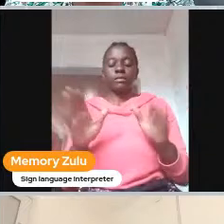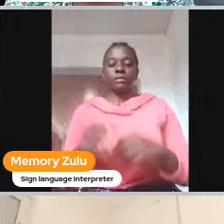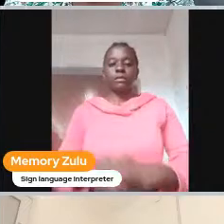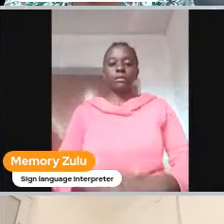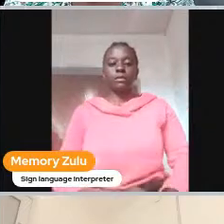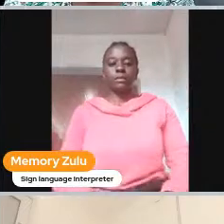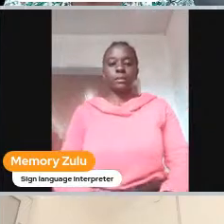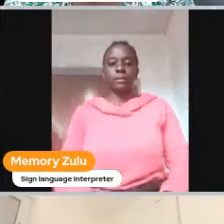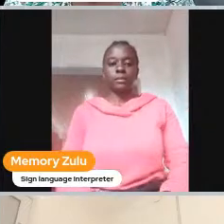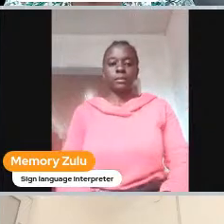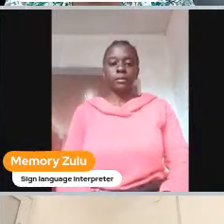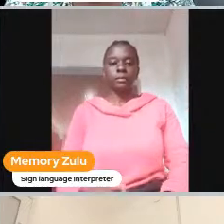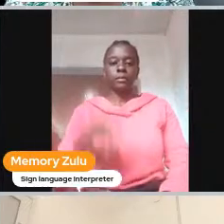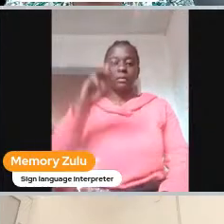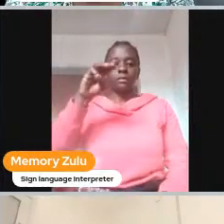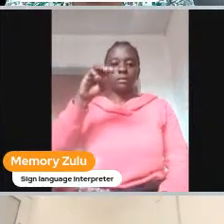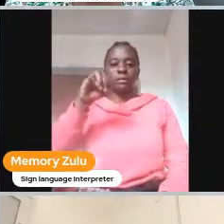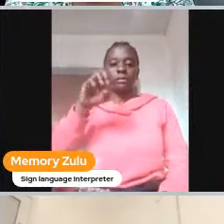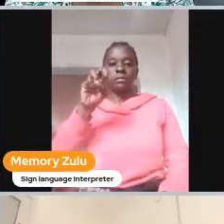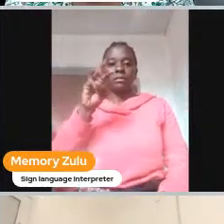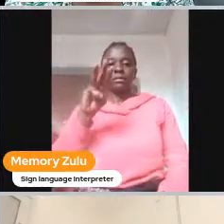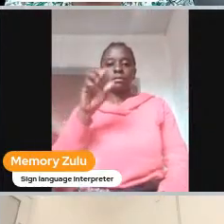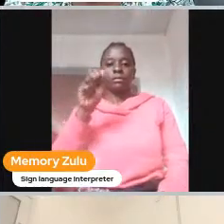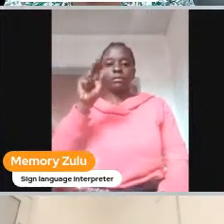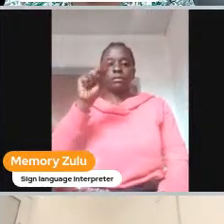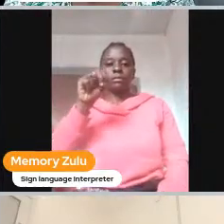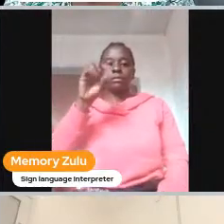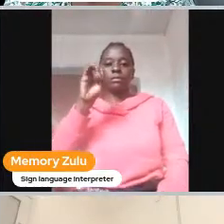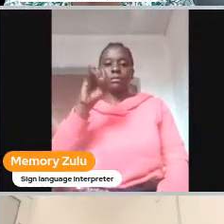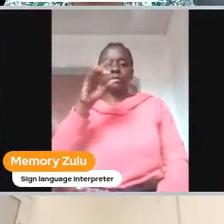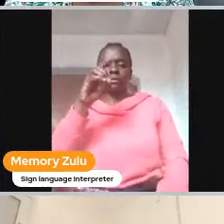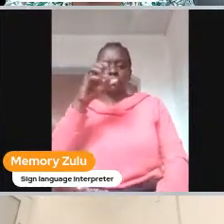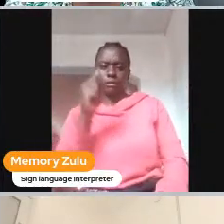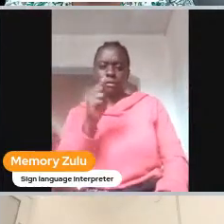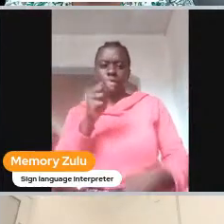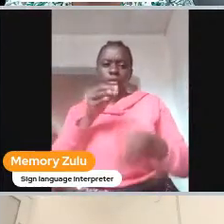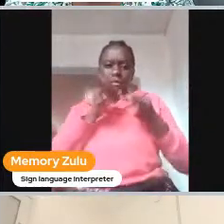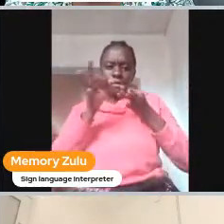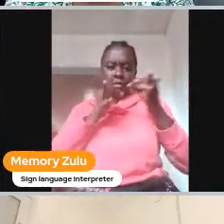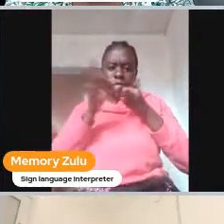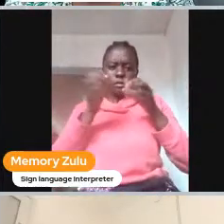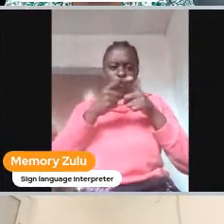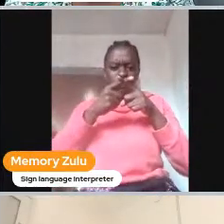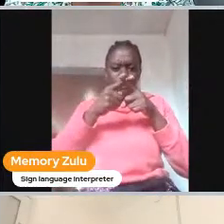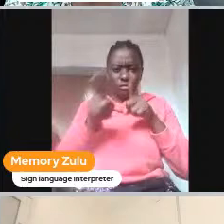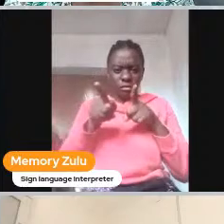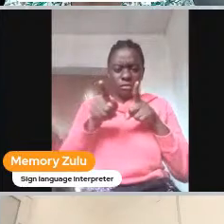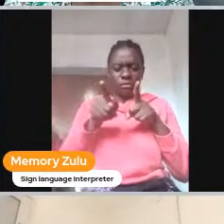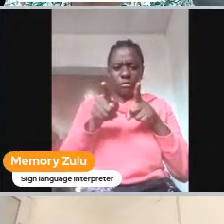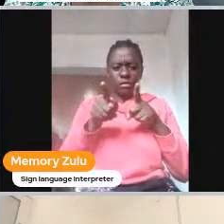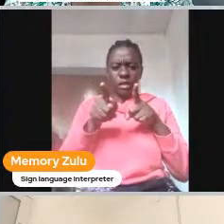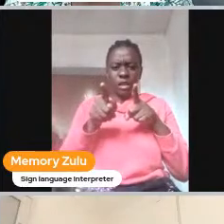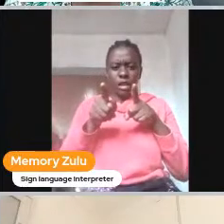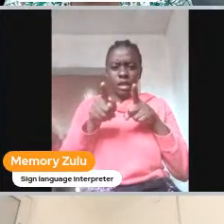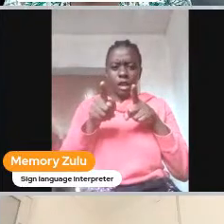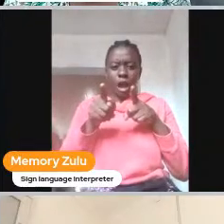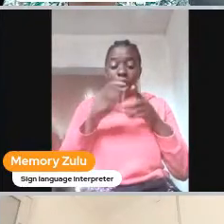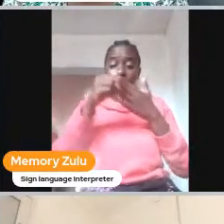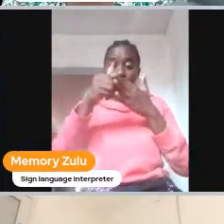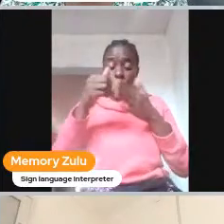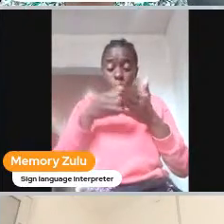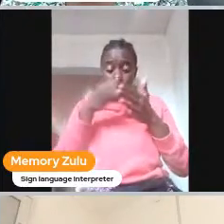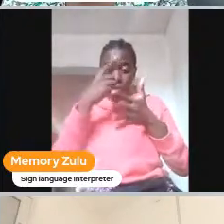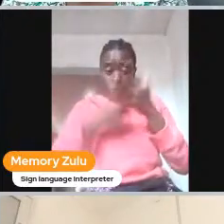Monida, could you give us your definition of what you understand by STI, such as gonorrhea, syphilis, and HIV? Just to be